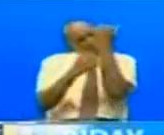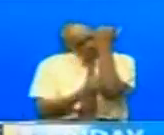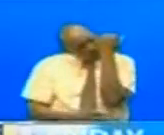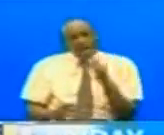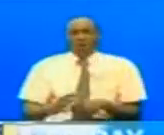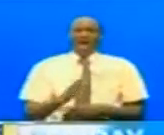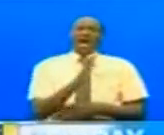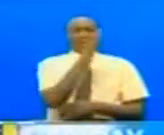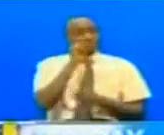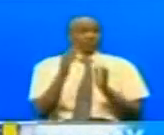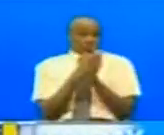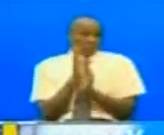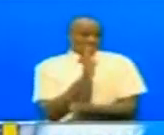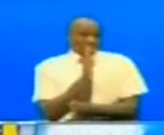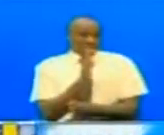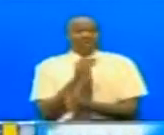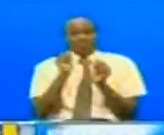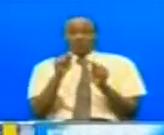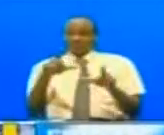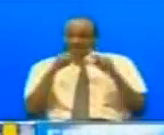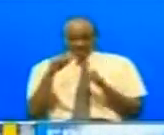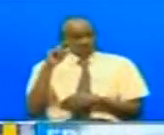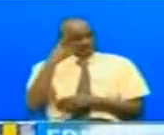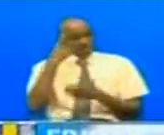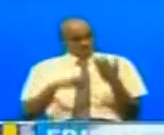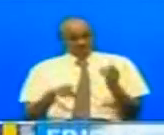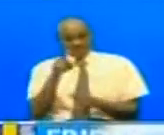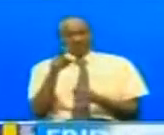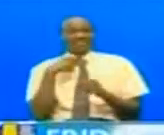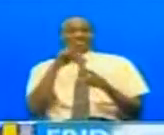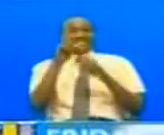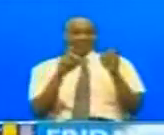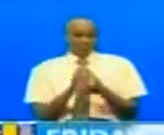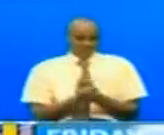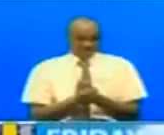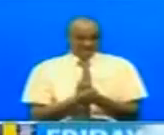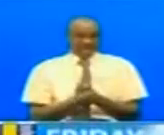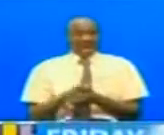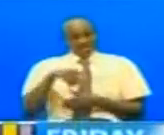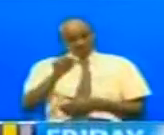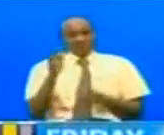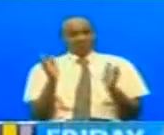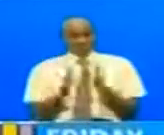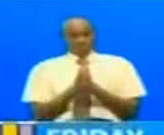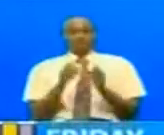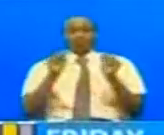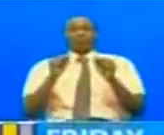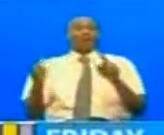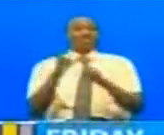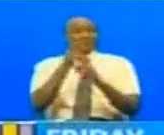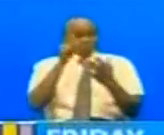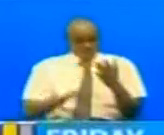from bottom to top. You can of course tell us your sentiments on this particular interview, and of course on what he has been able to achieve and how he